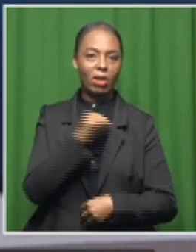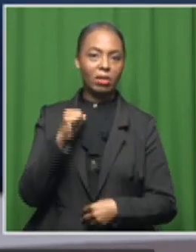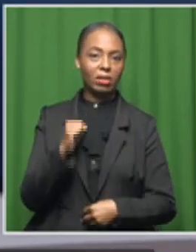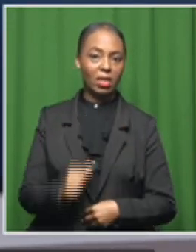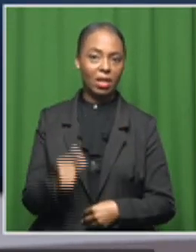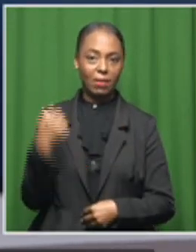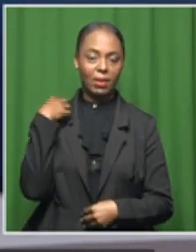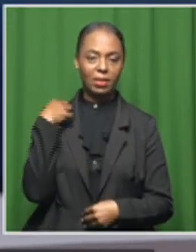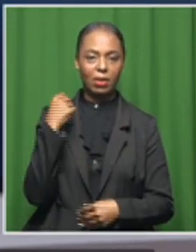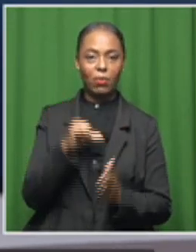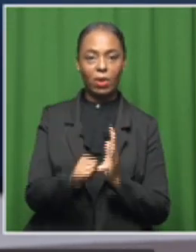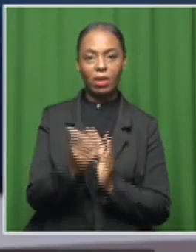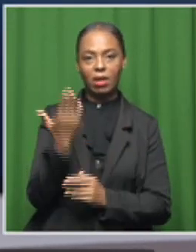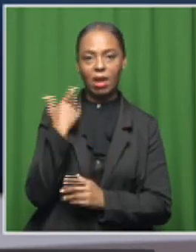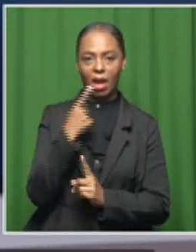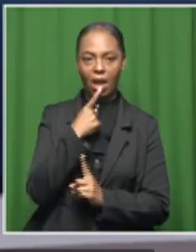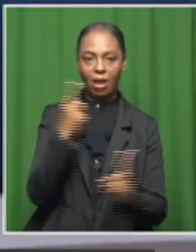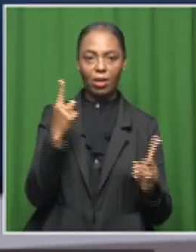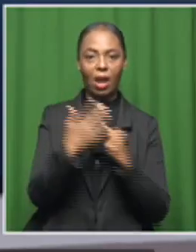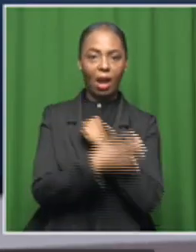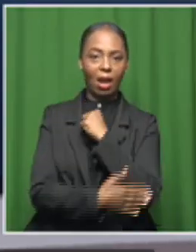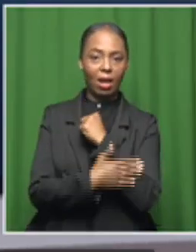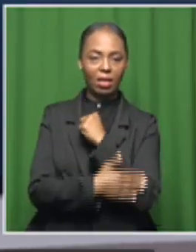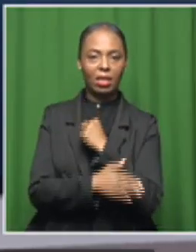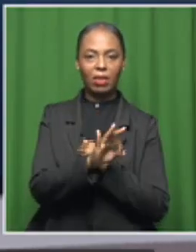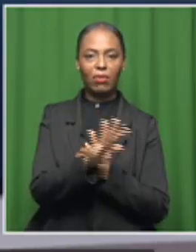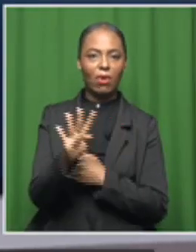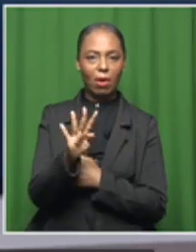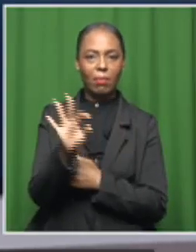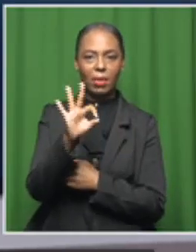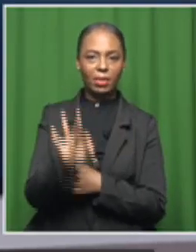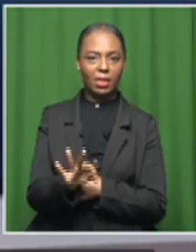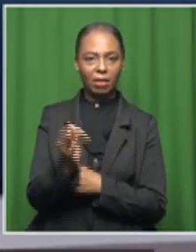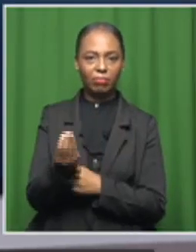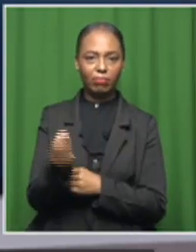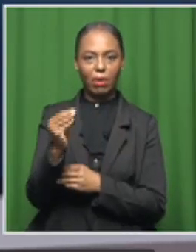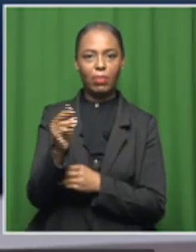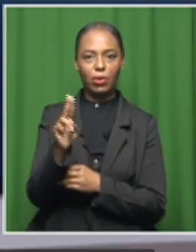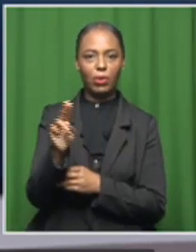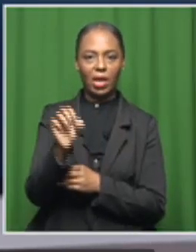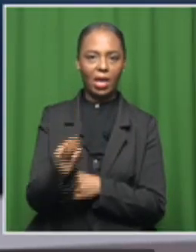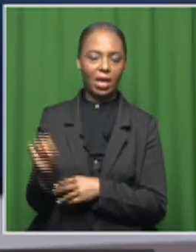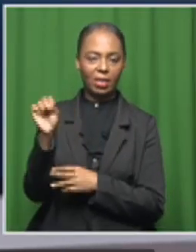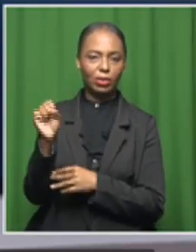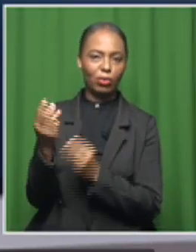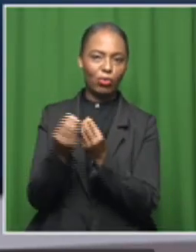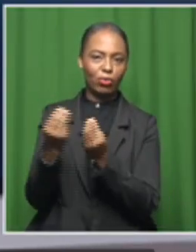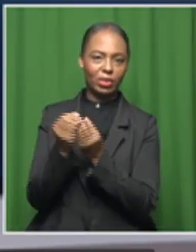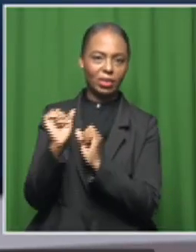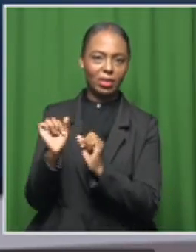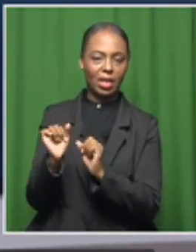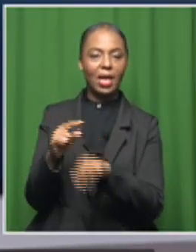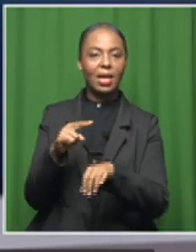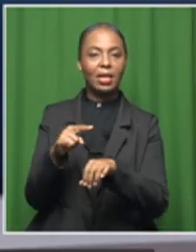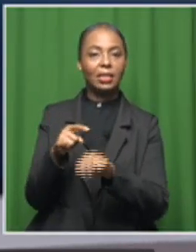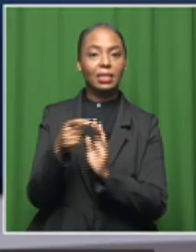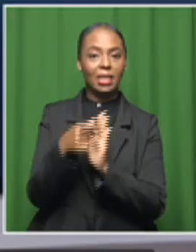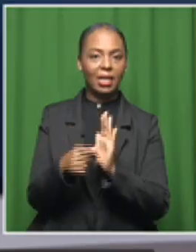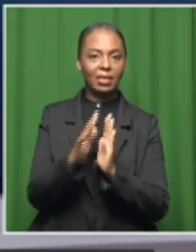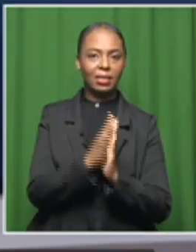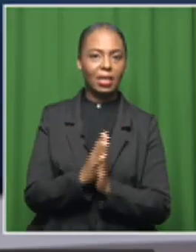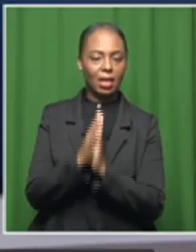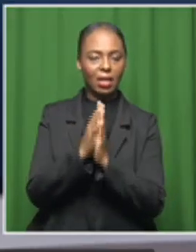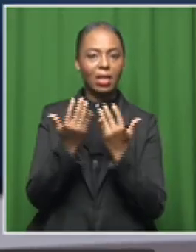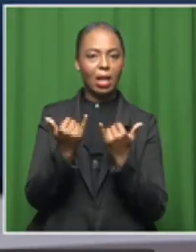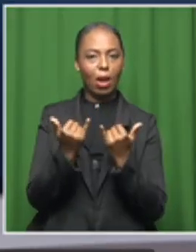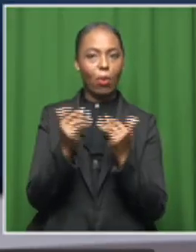that the country would impose 34% tariff on U.S. goods from 10 April. And now investors are worried that the U.S. trading